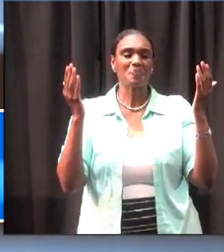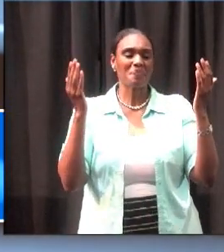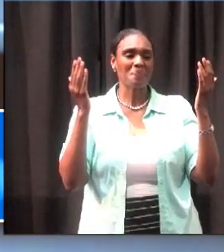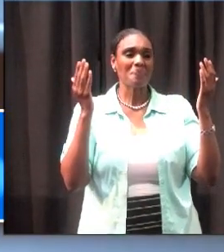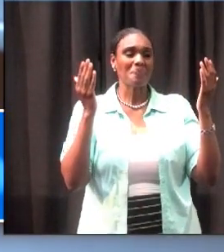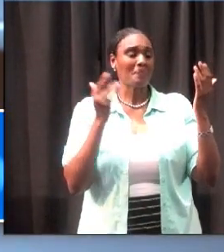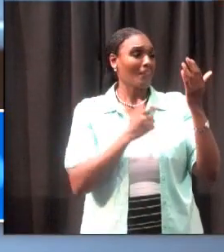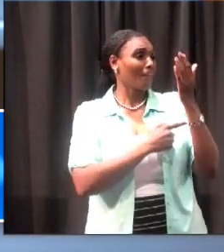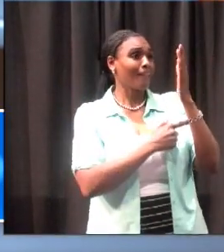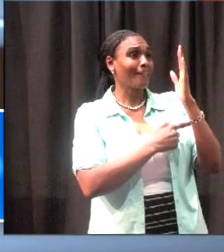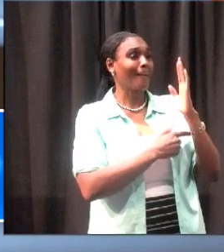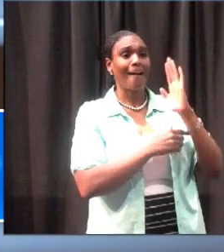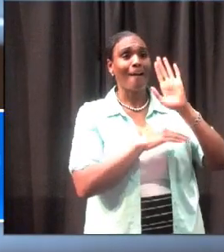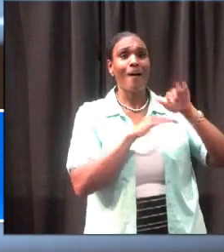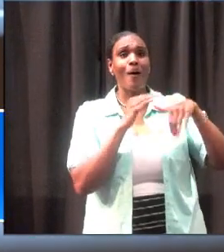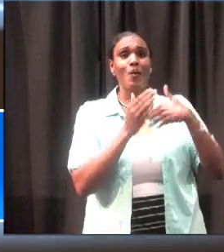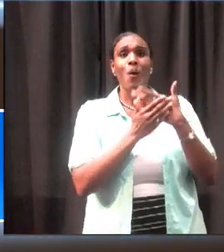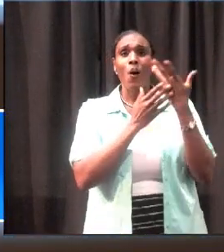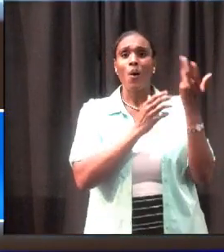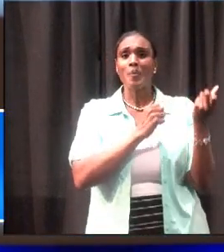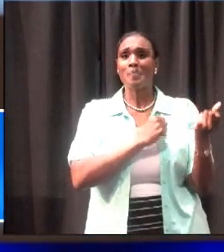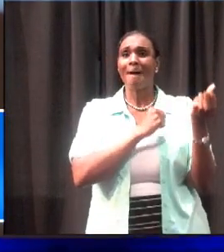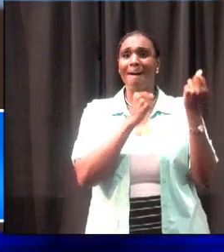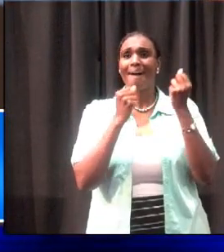Say, God Almighty,